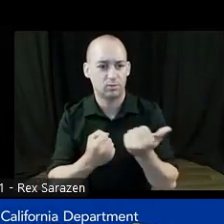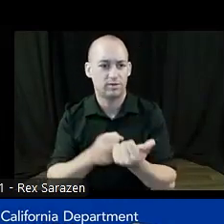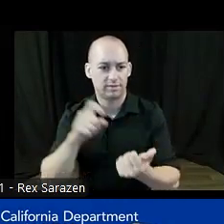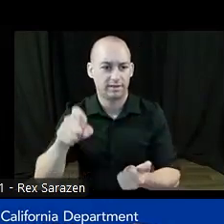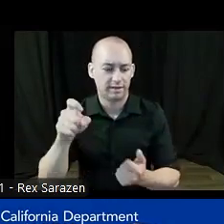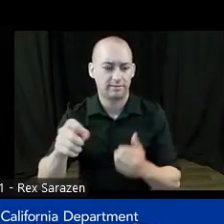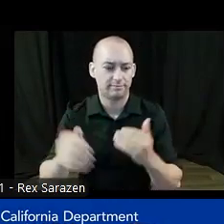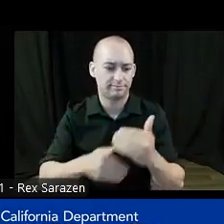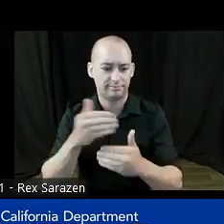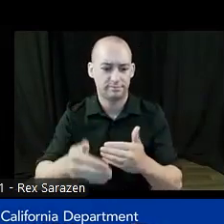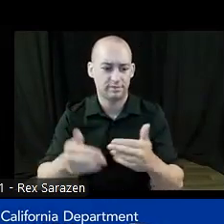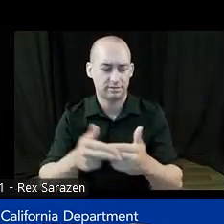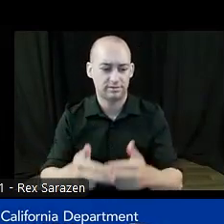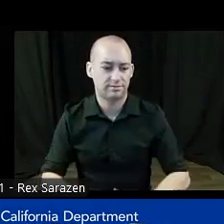please.